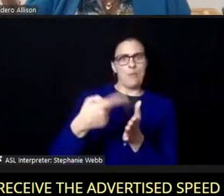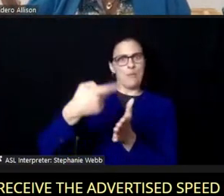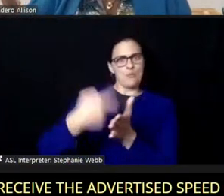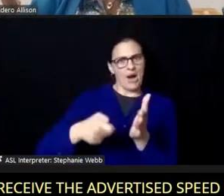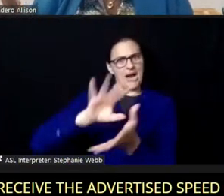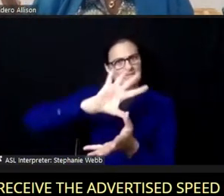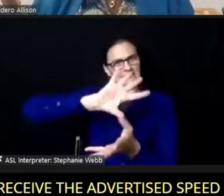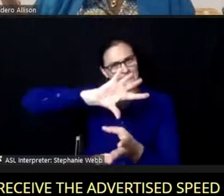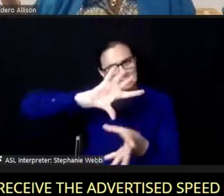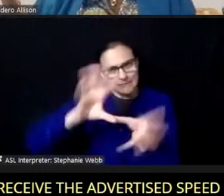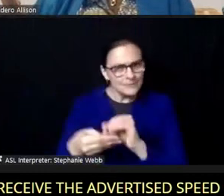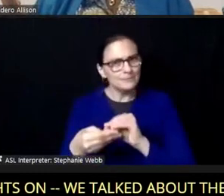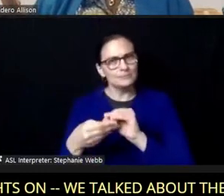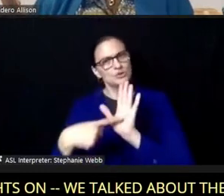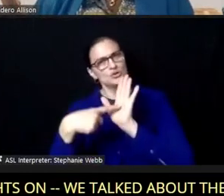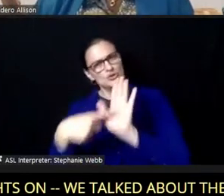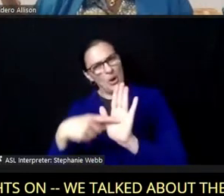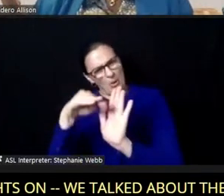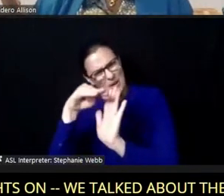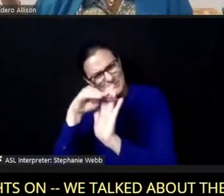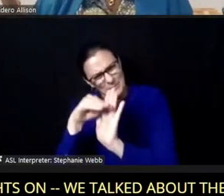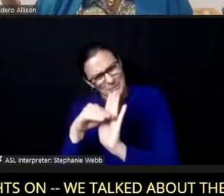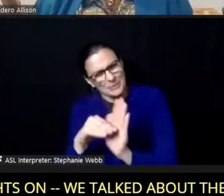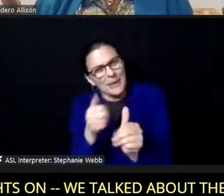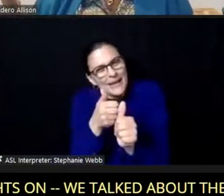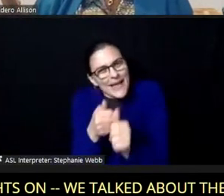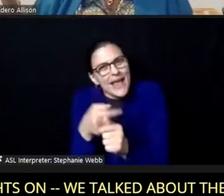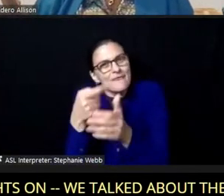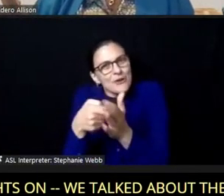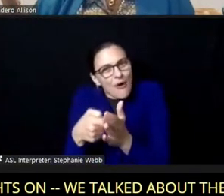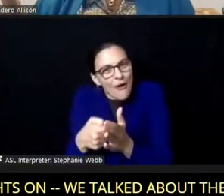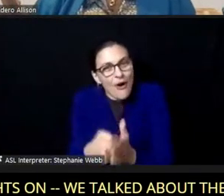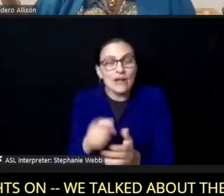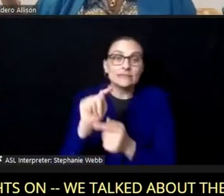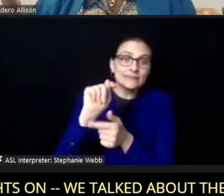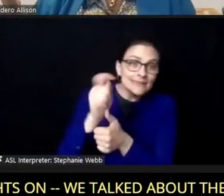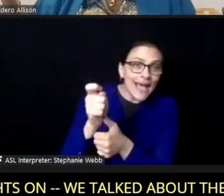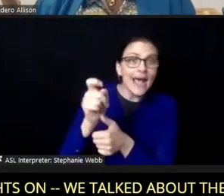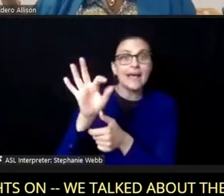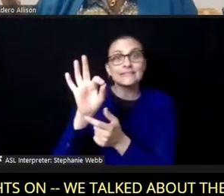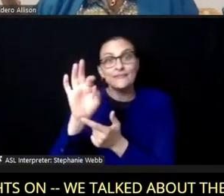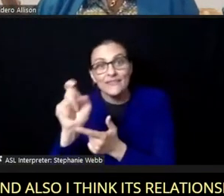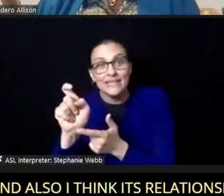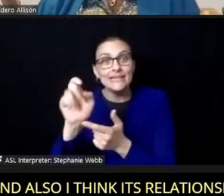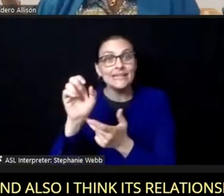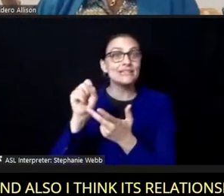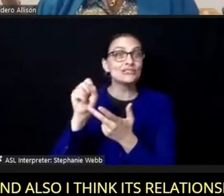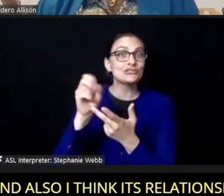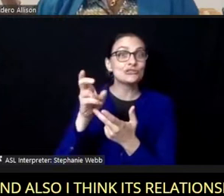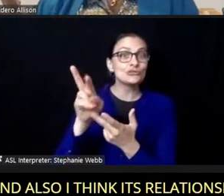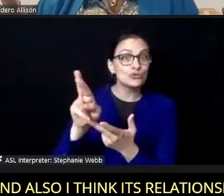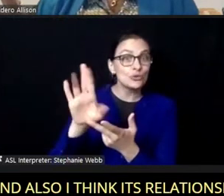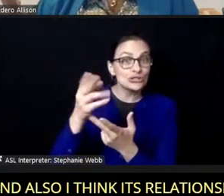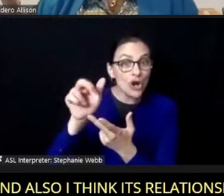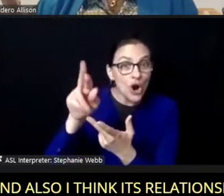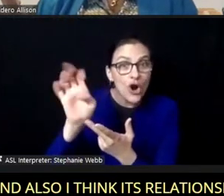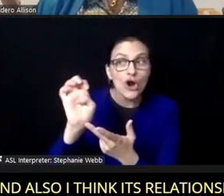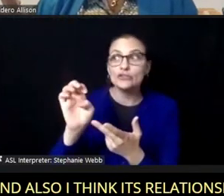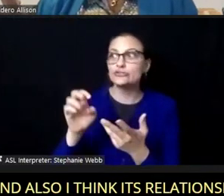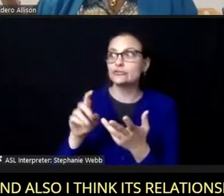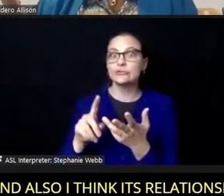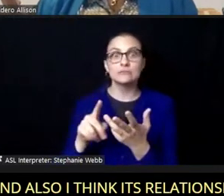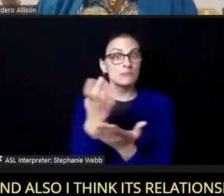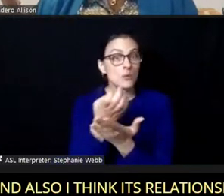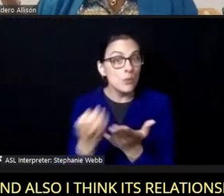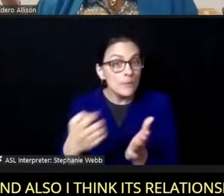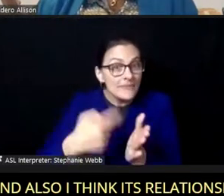maybe including taxes and fees and surcharges, be helpful? What about equipment fees? What about leasing